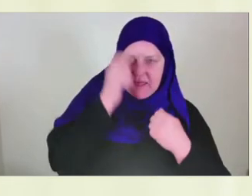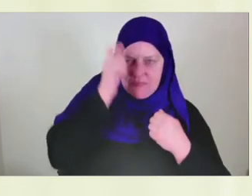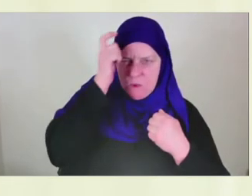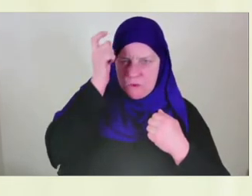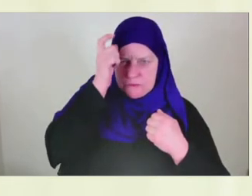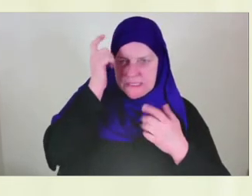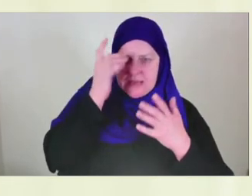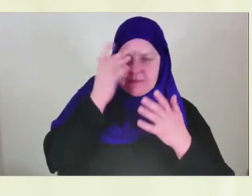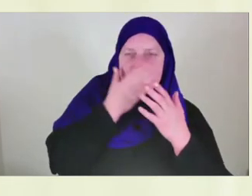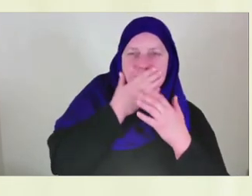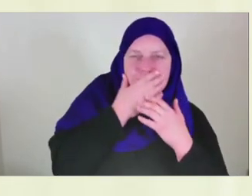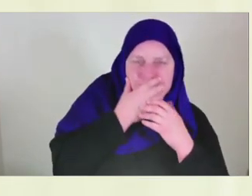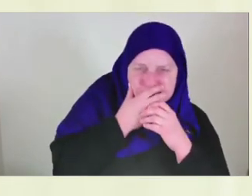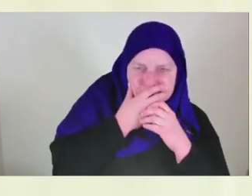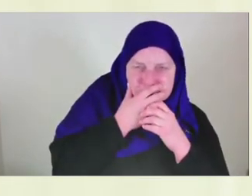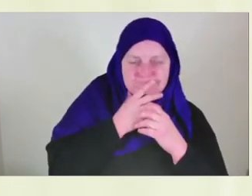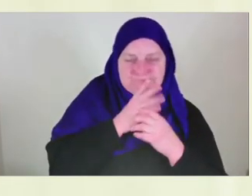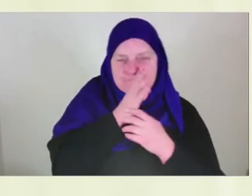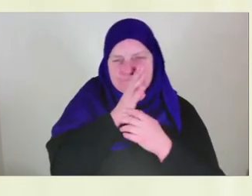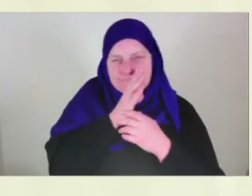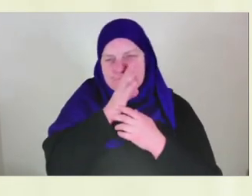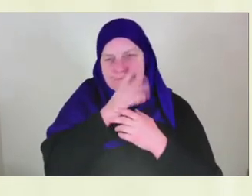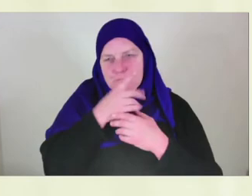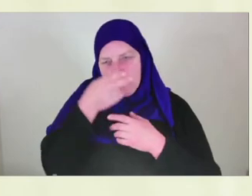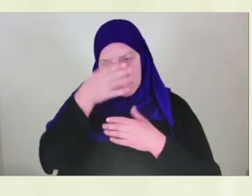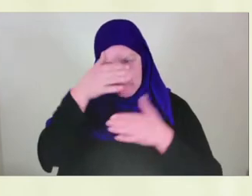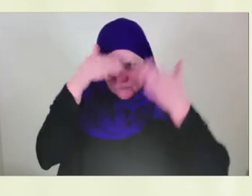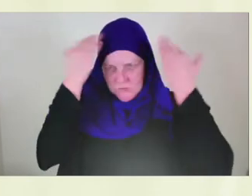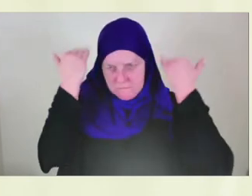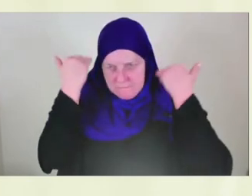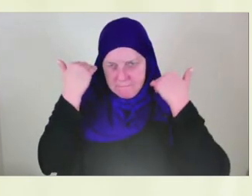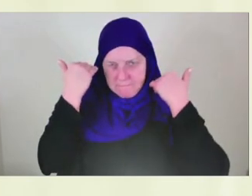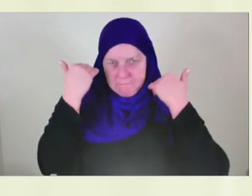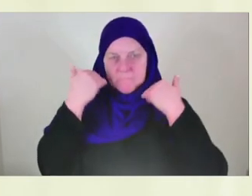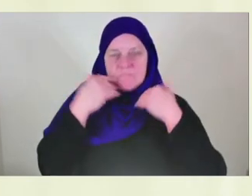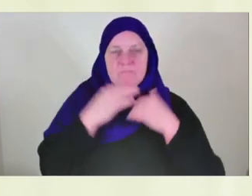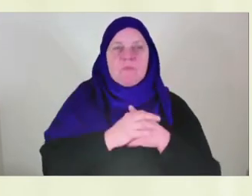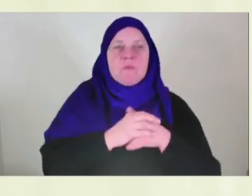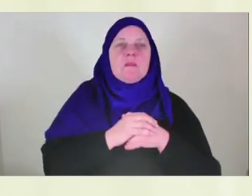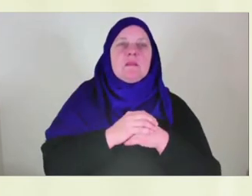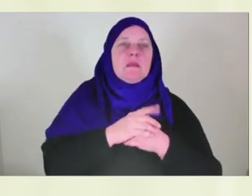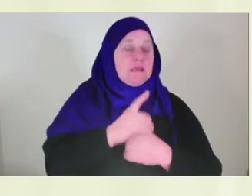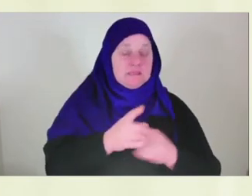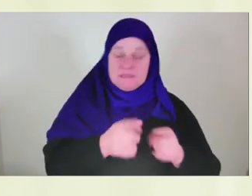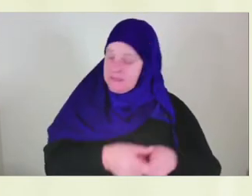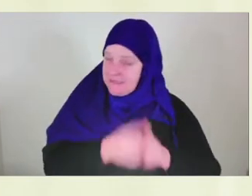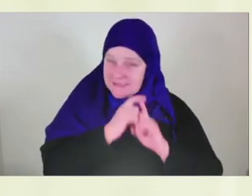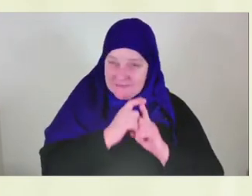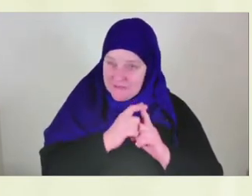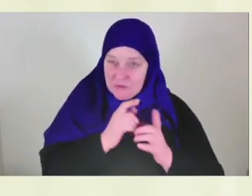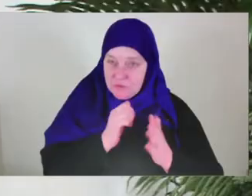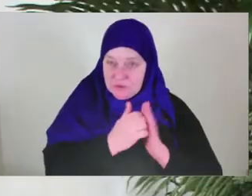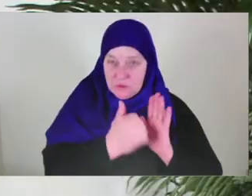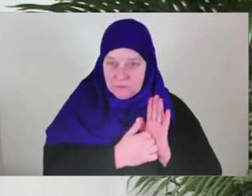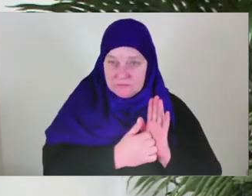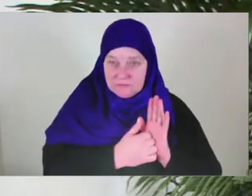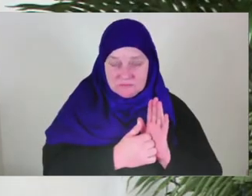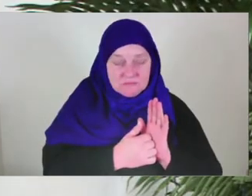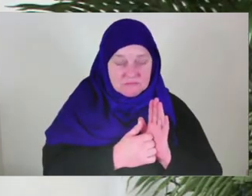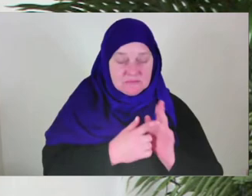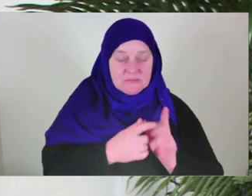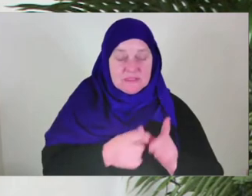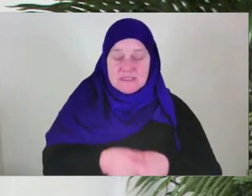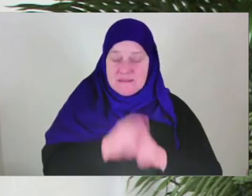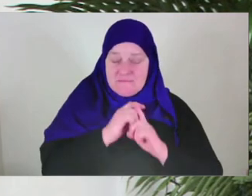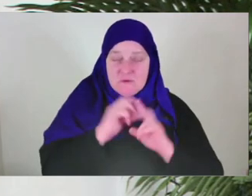understand. You know, because any time like fiqh in general is hard to absorb. It's not a fun subject. Ask